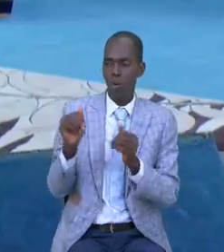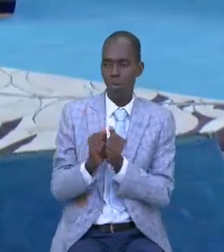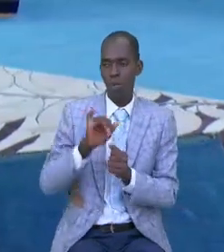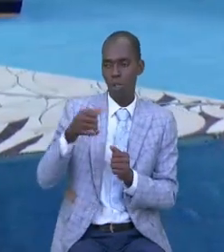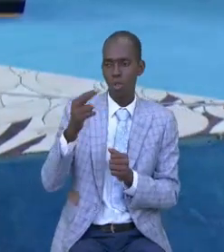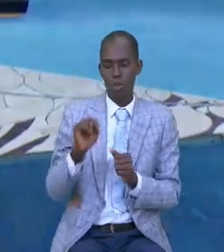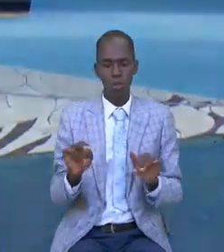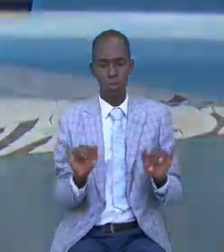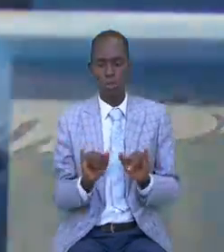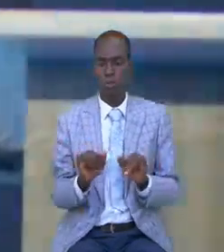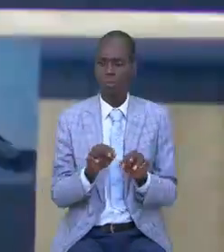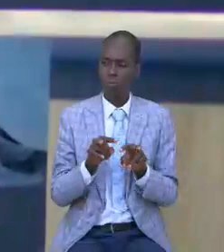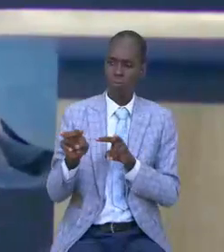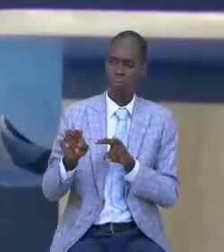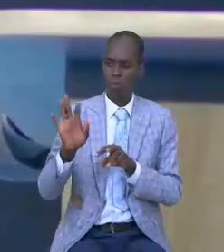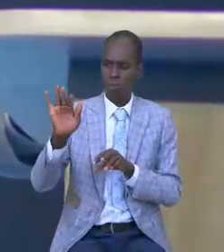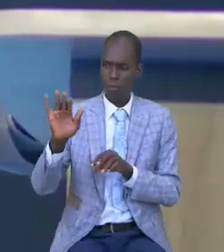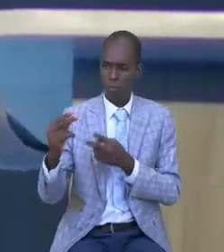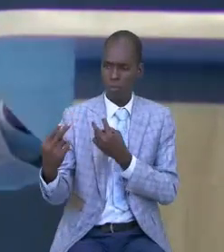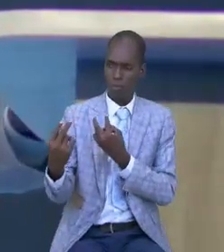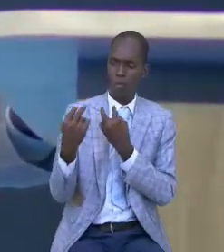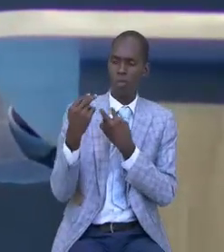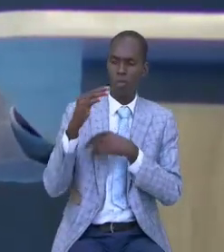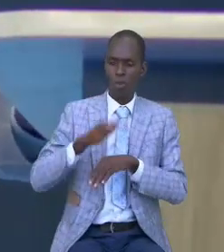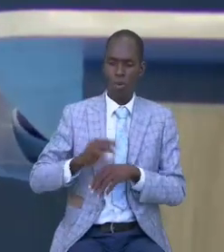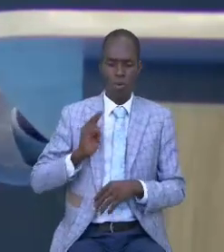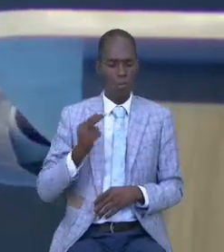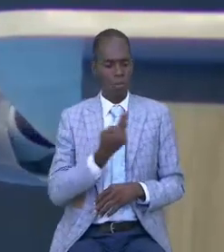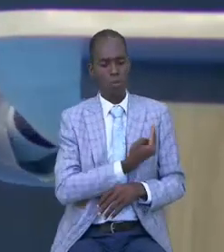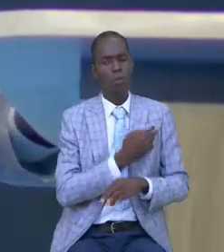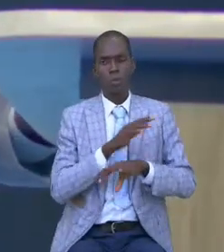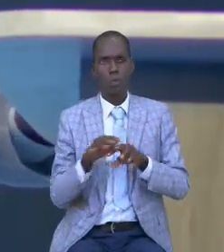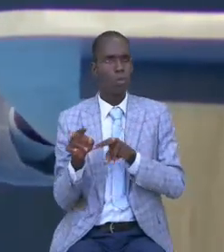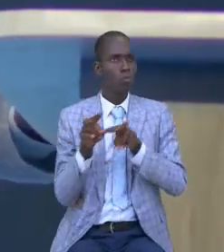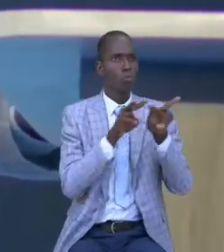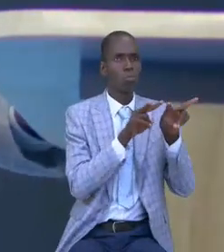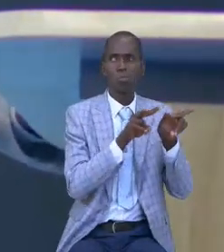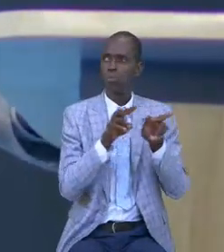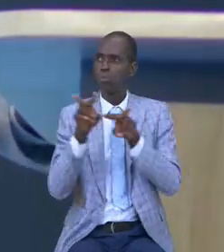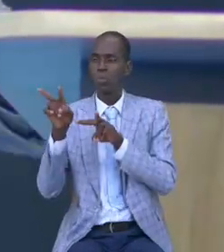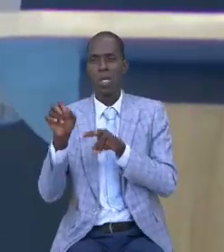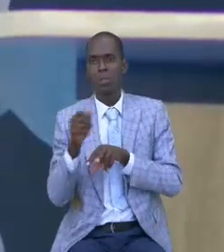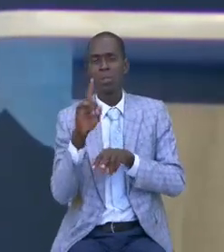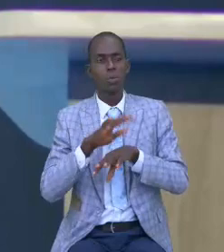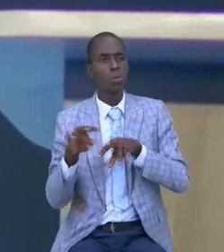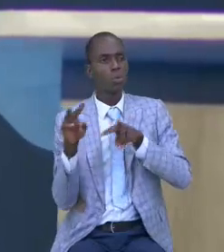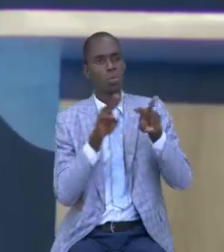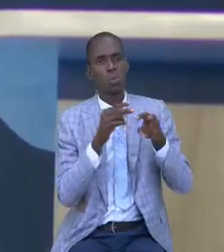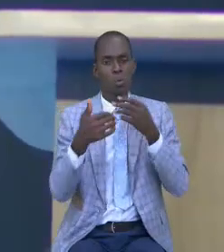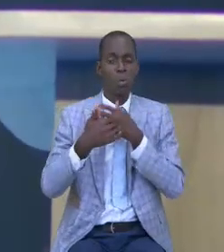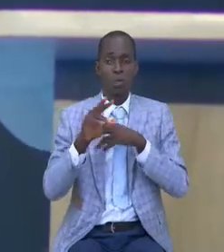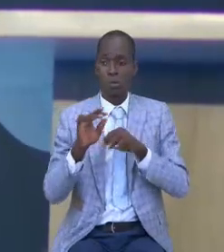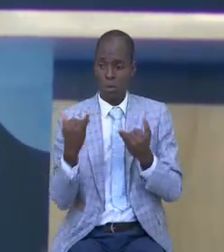said, look on us. Don't look away. Don't look your sides. Don't look back. Look